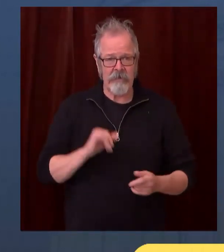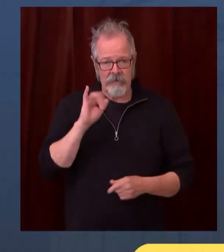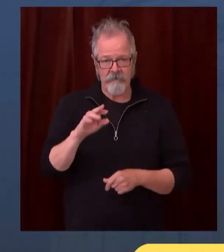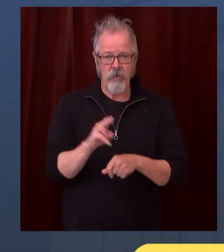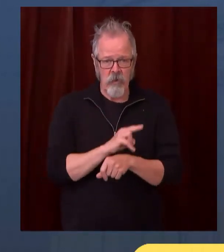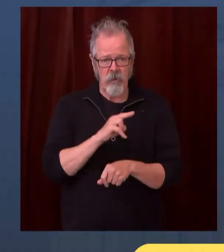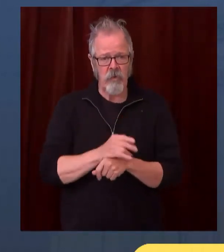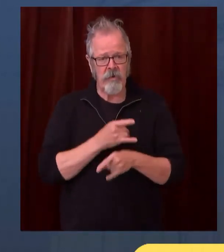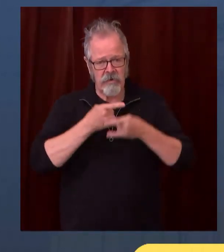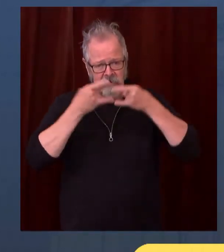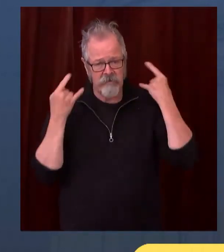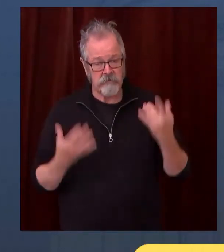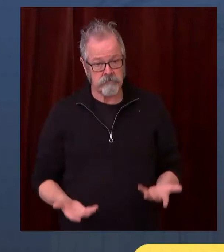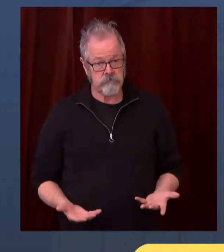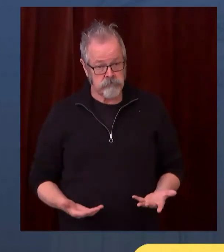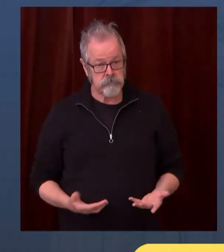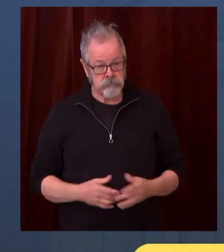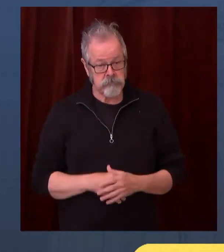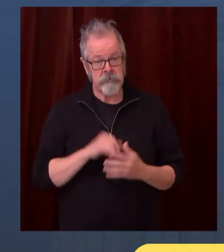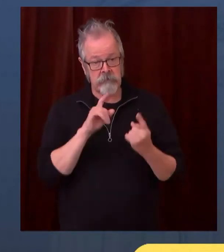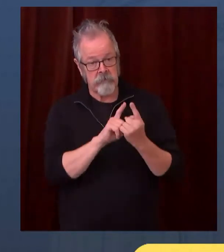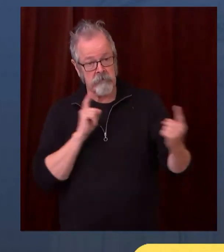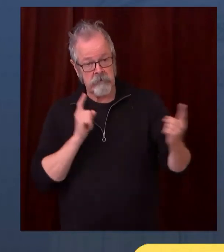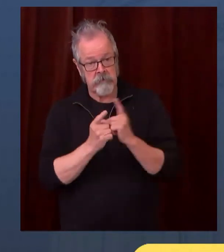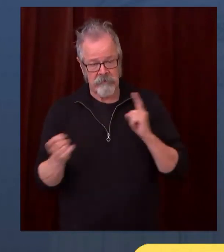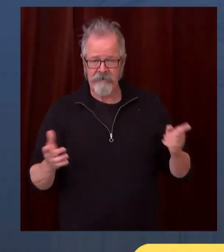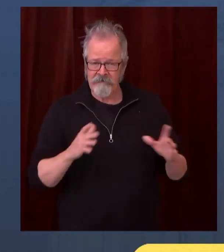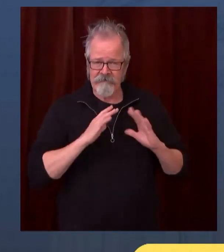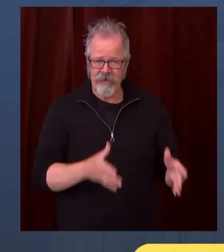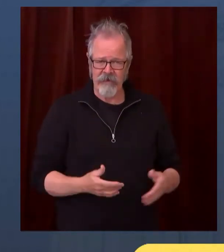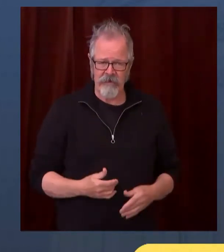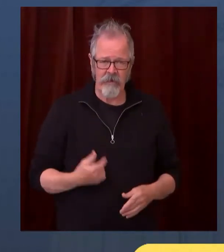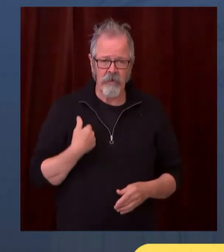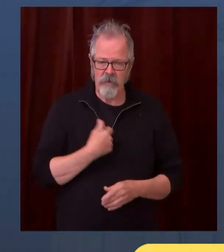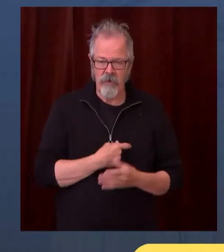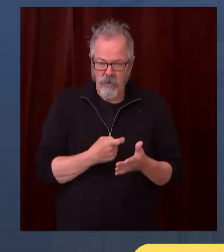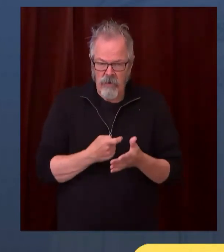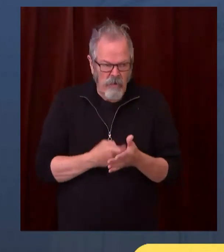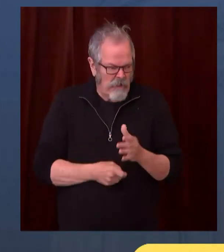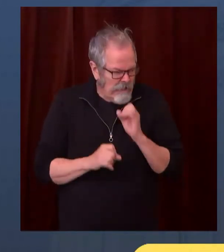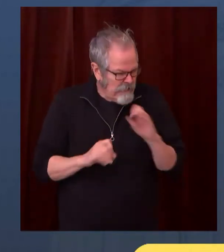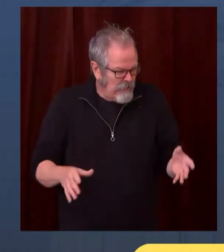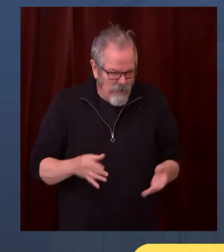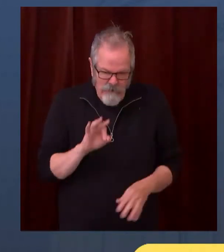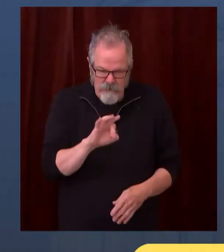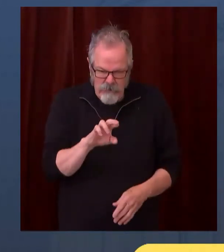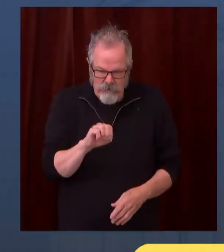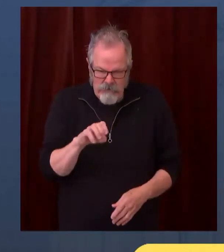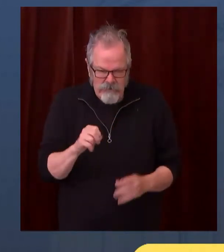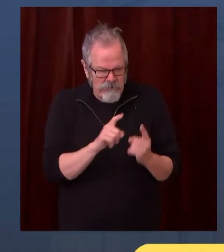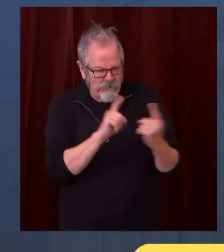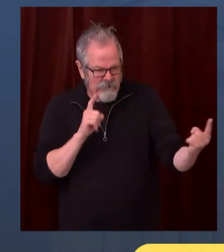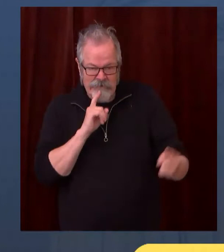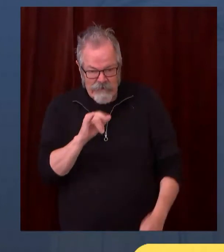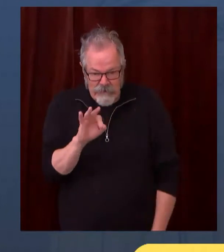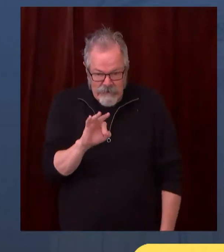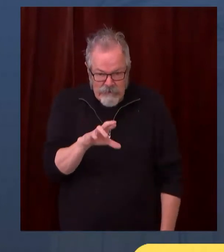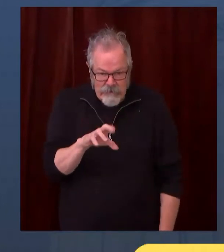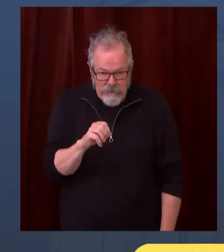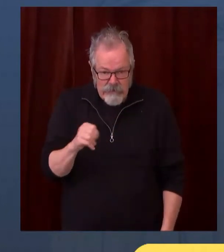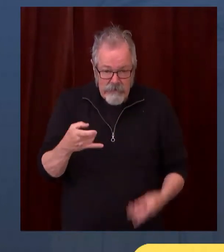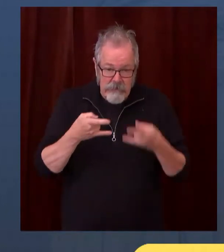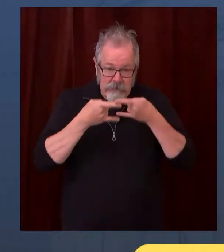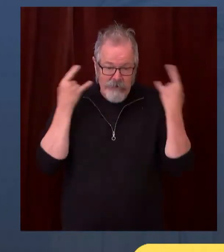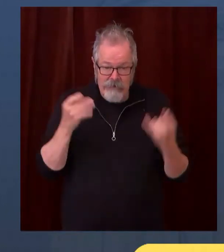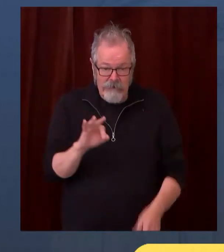simple, costless things, which are to wear a mask, which is to not go to social gatherings where you're